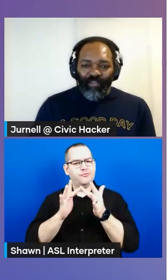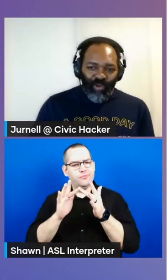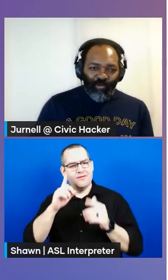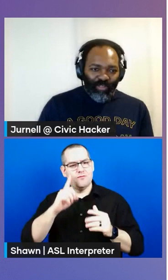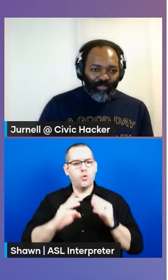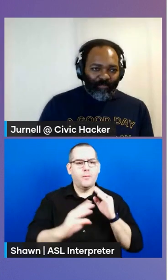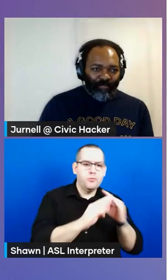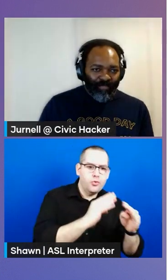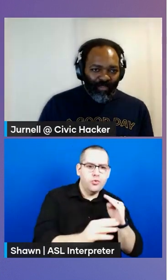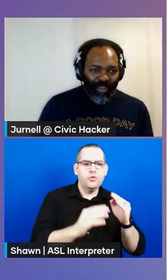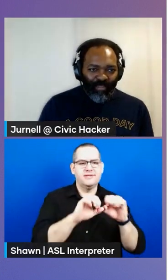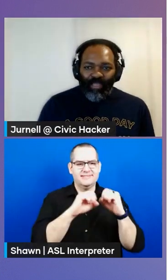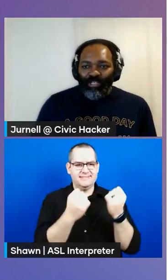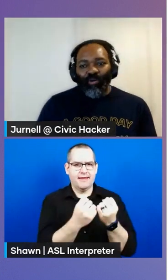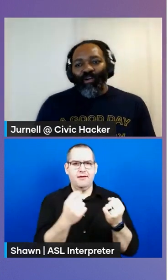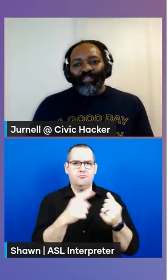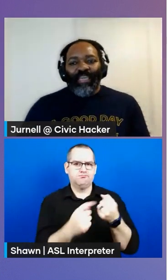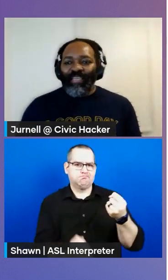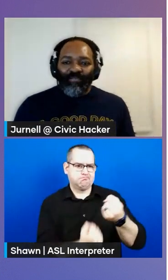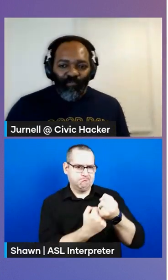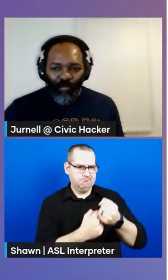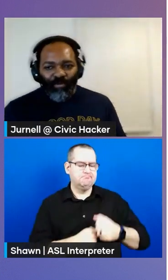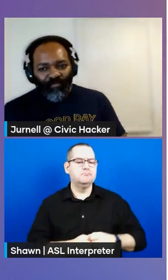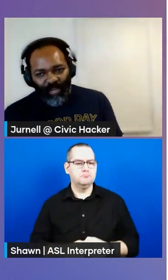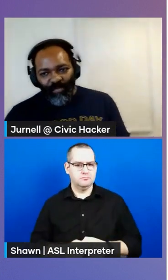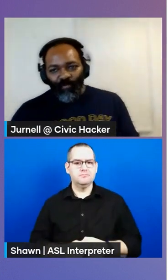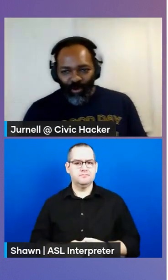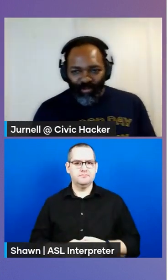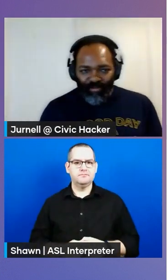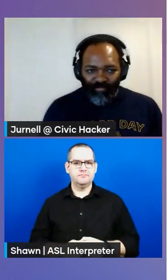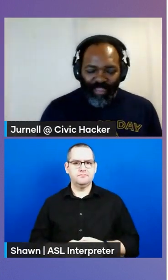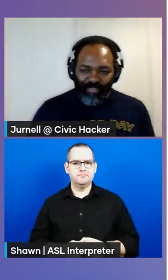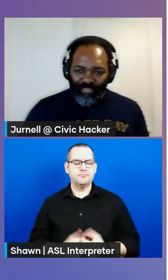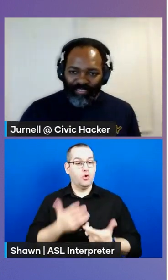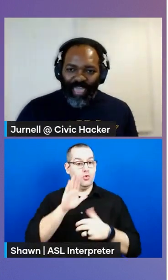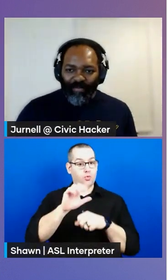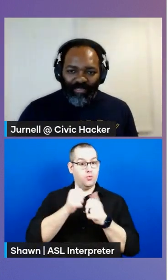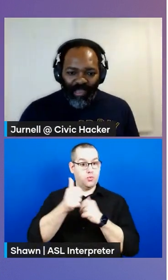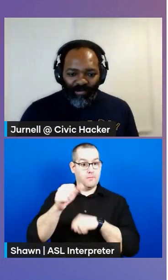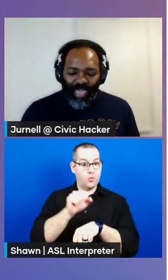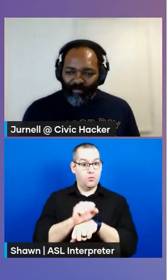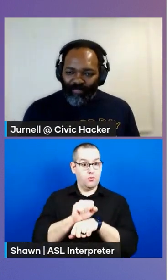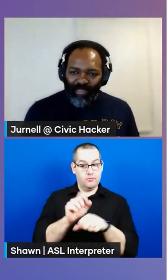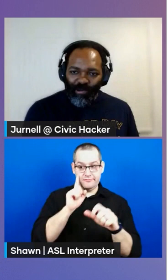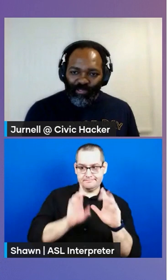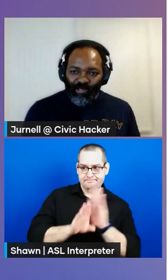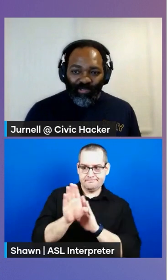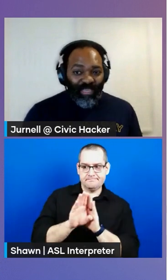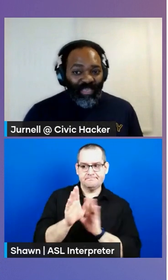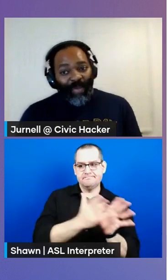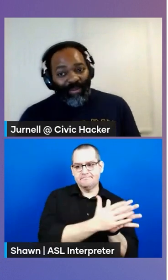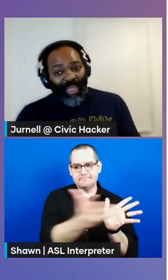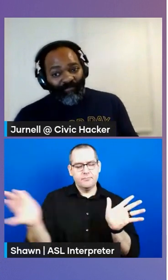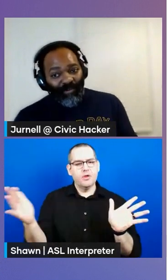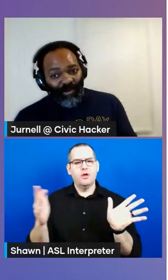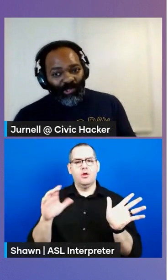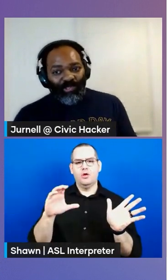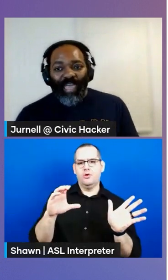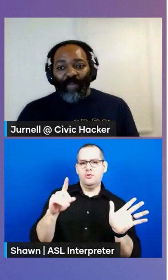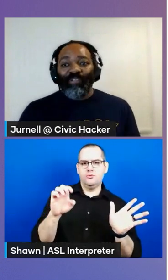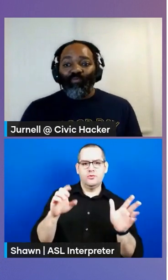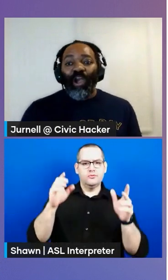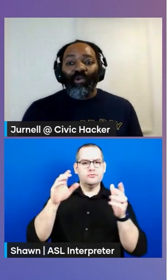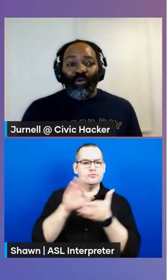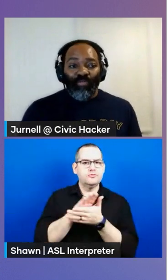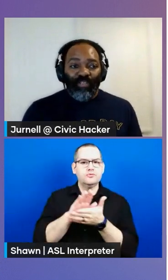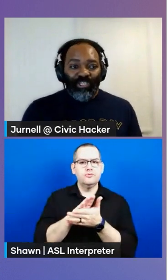societies very quickly. Okay. So across any remote development work, right? Because it not only happens at code schools, happen after code schools,